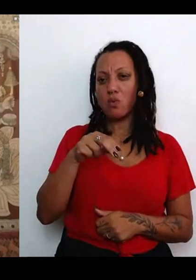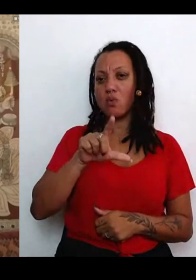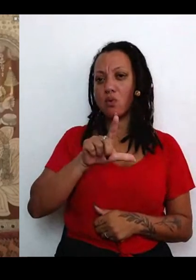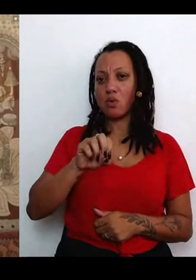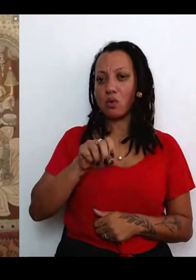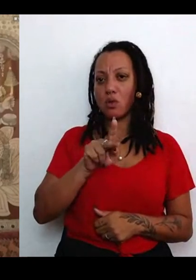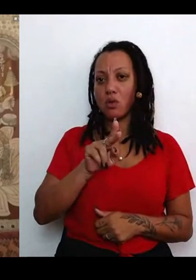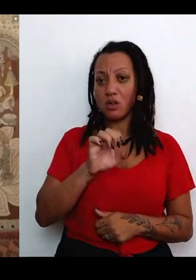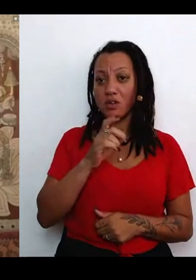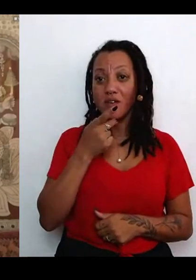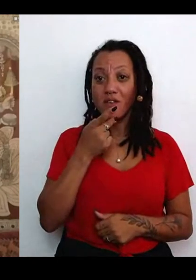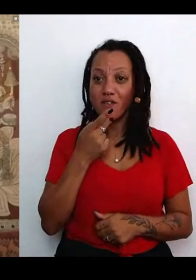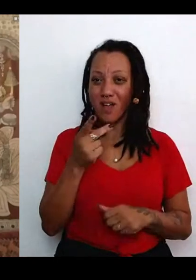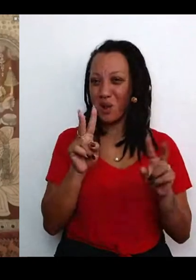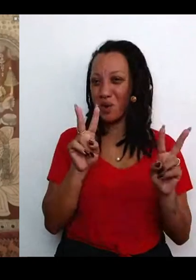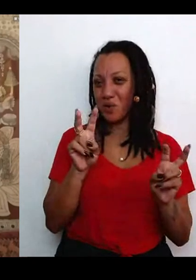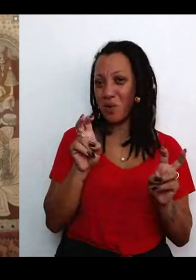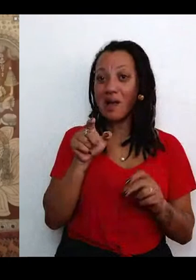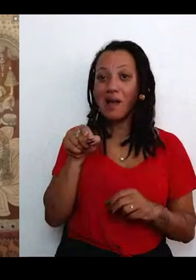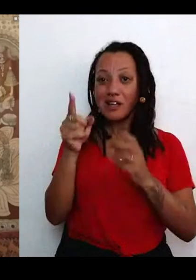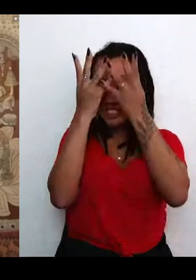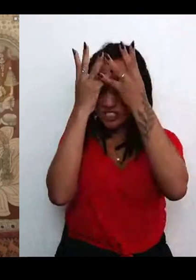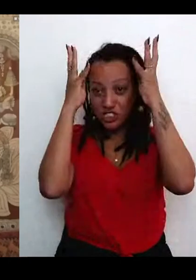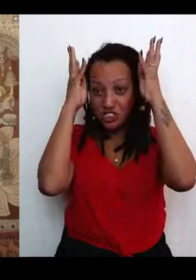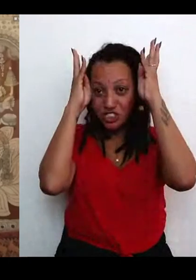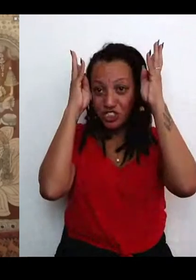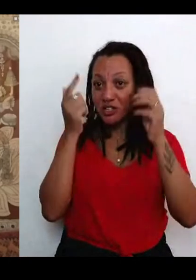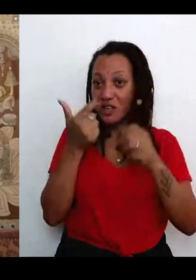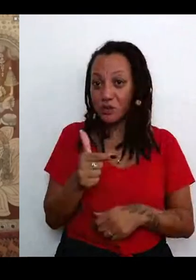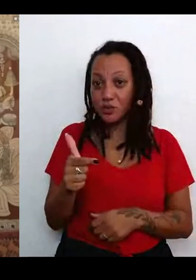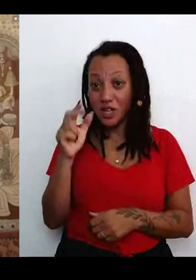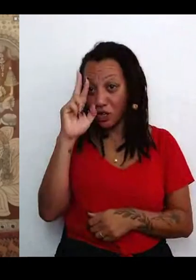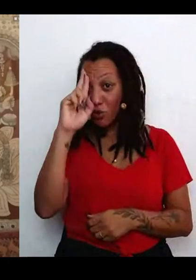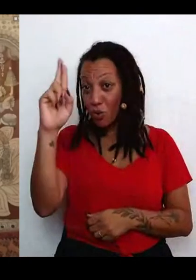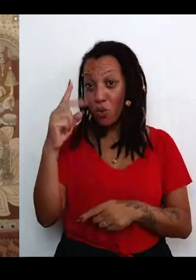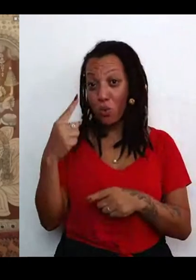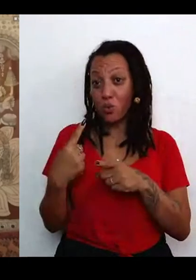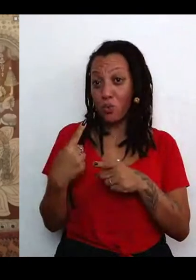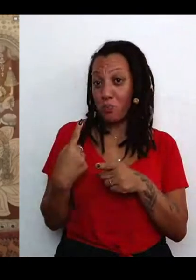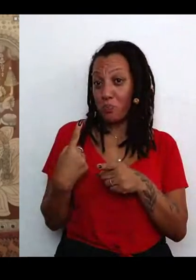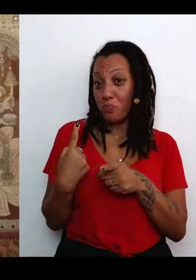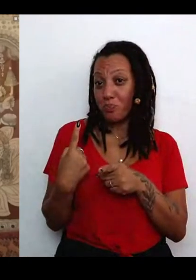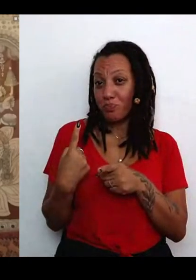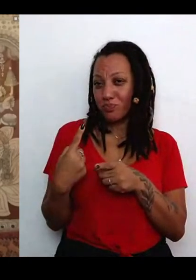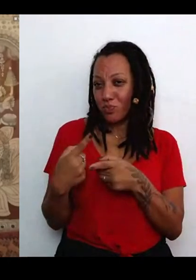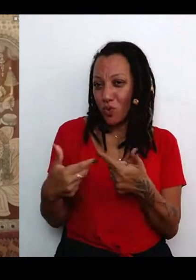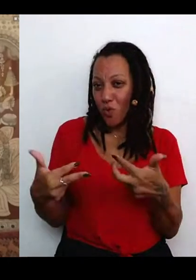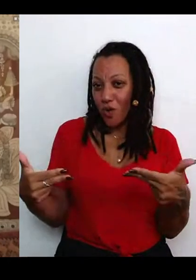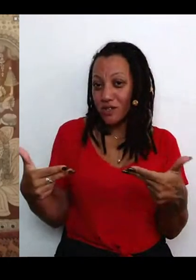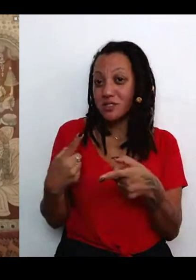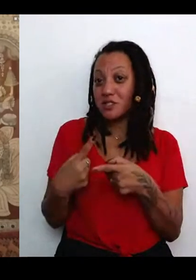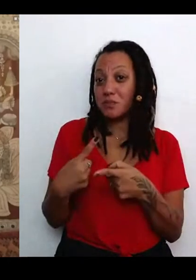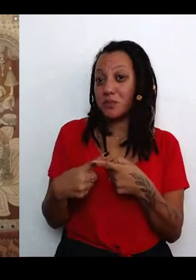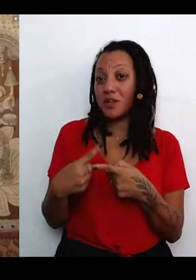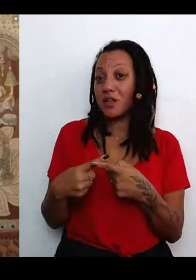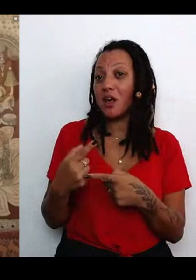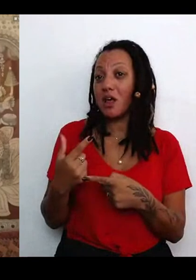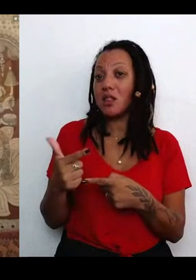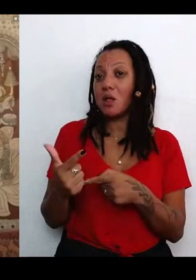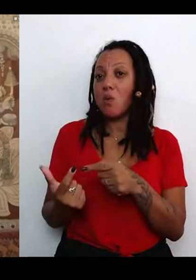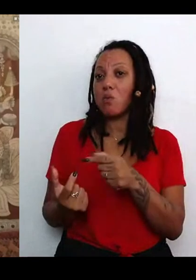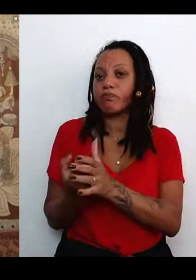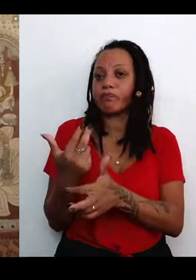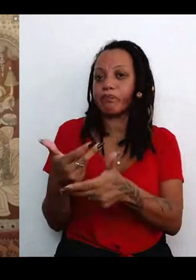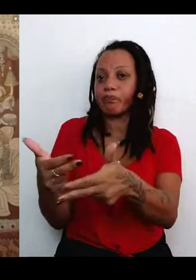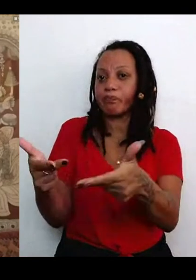defined as extractivism if you do not exploit your animals you do not destroy a forest like